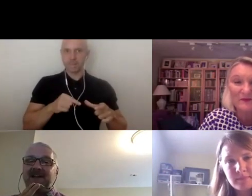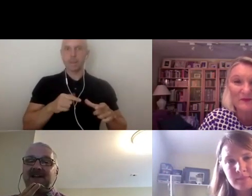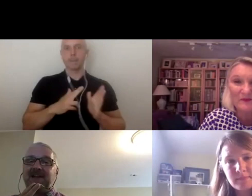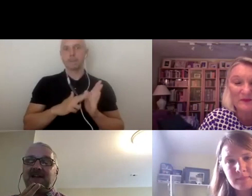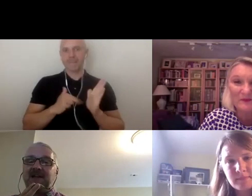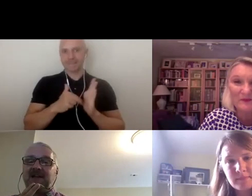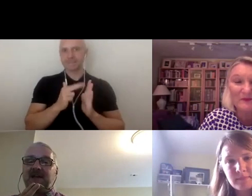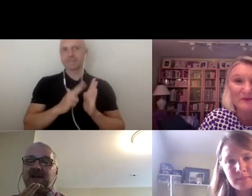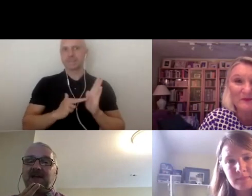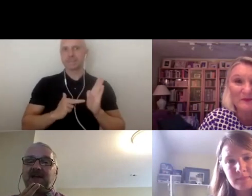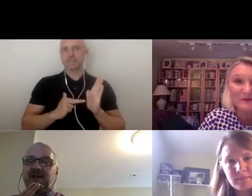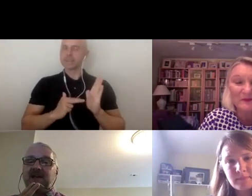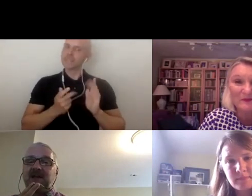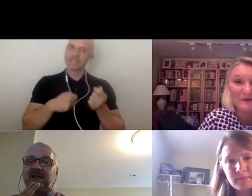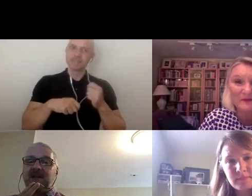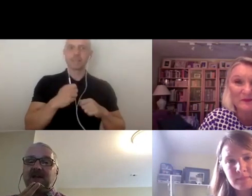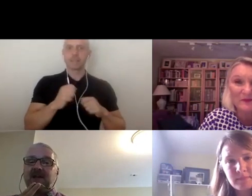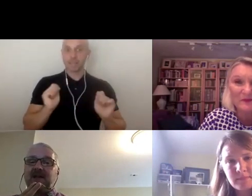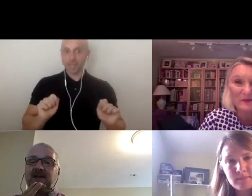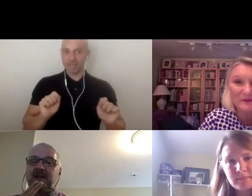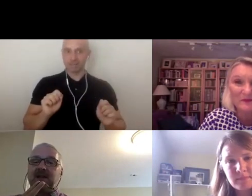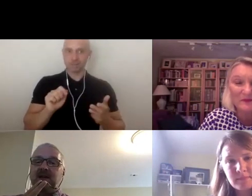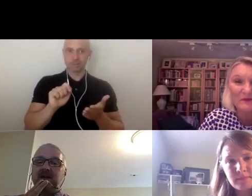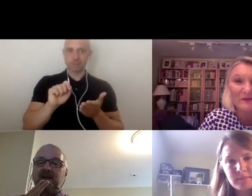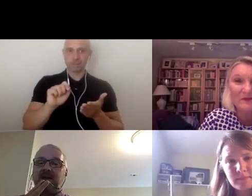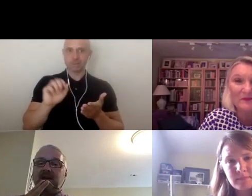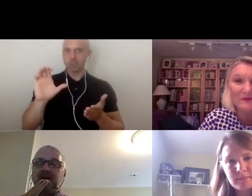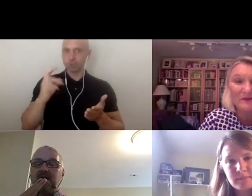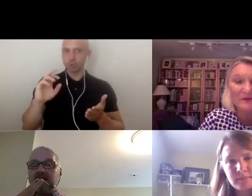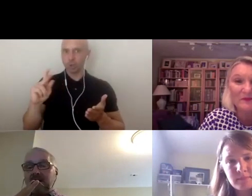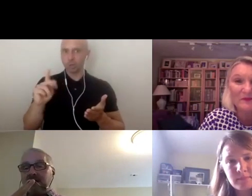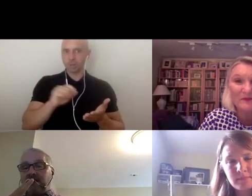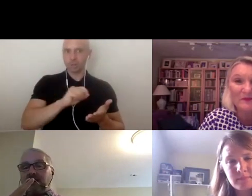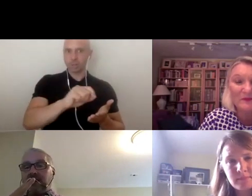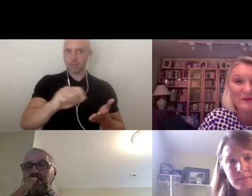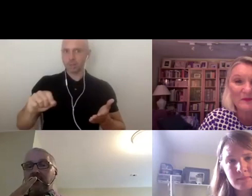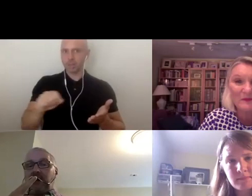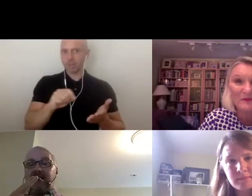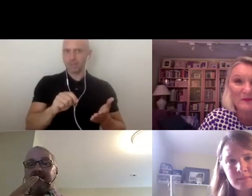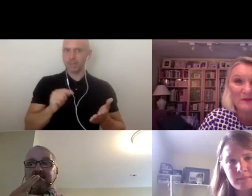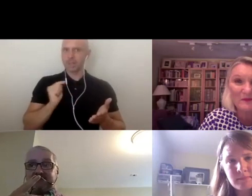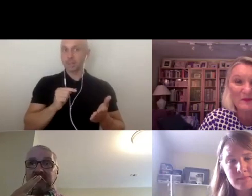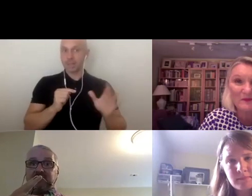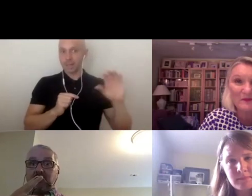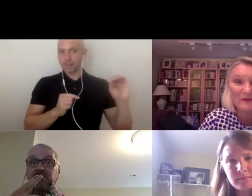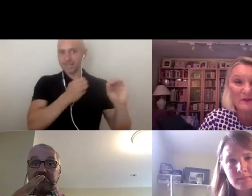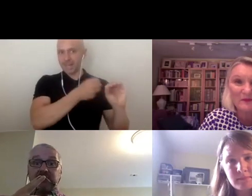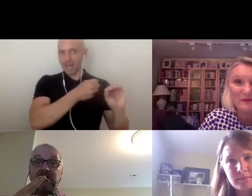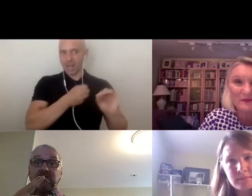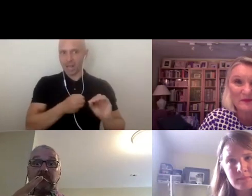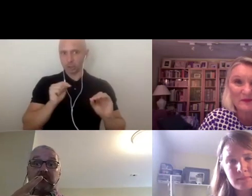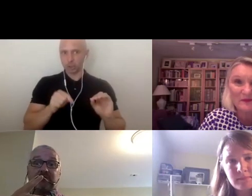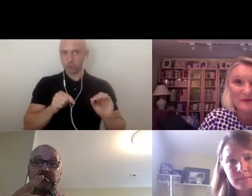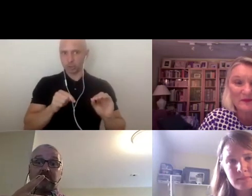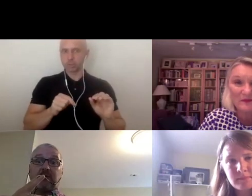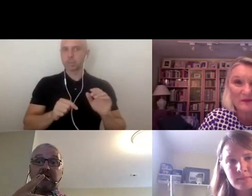but I don't know whether somebody was hired to do those circles in Trinity Bellwoods? The City of Toronto actually did